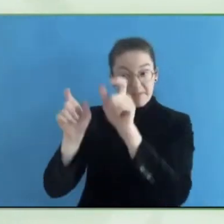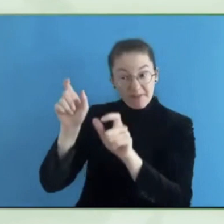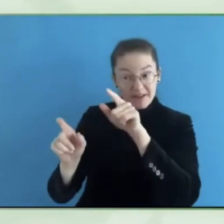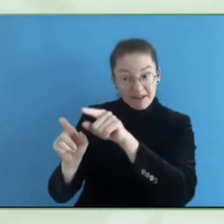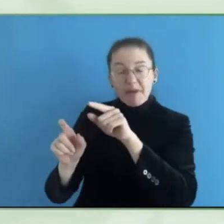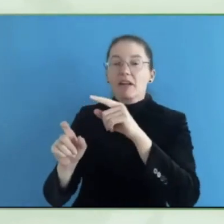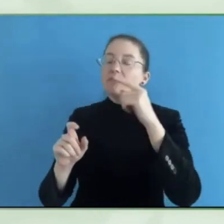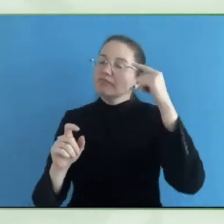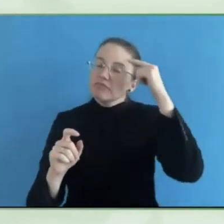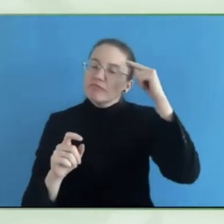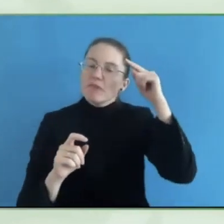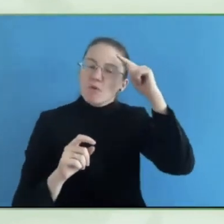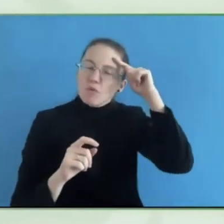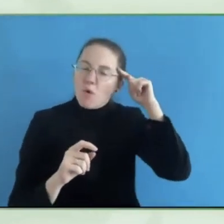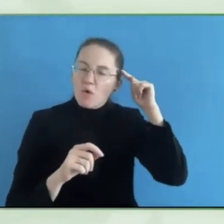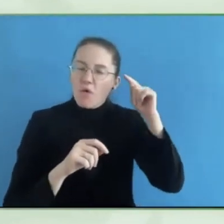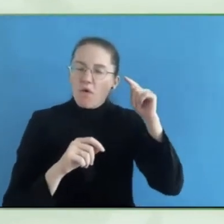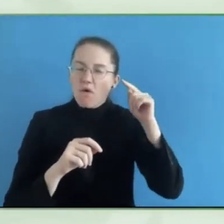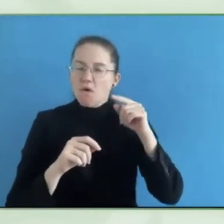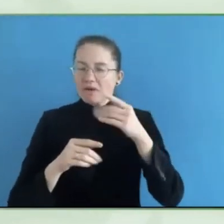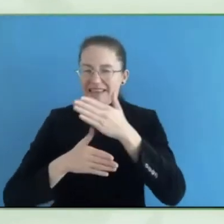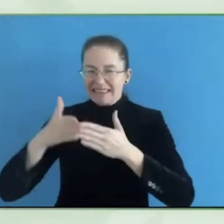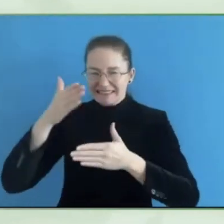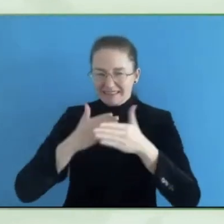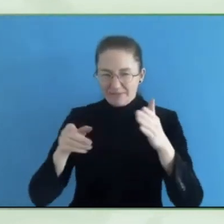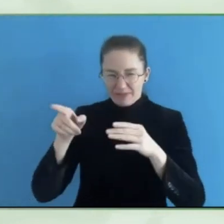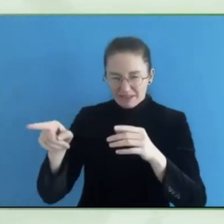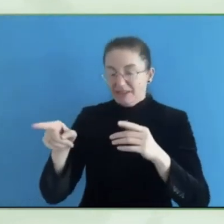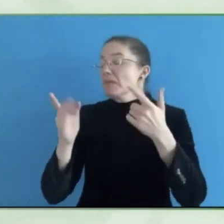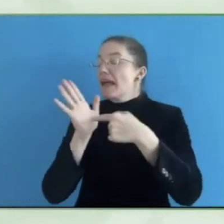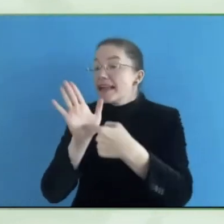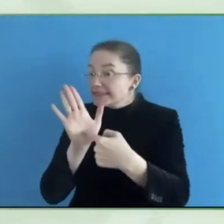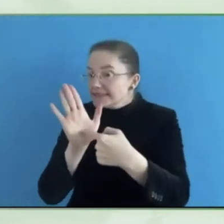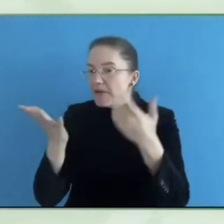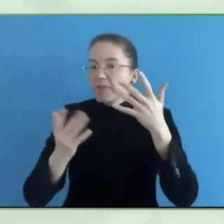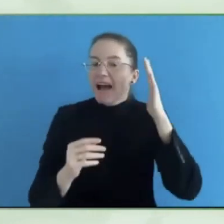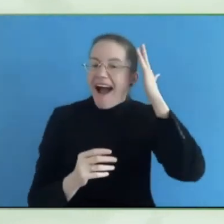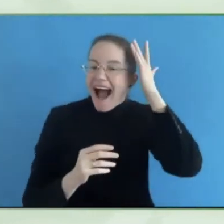their competence getting them their job, and